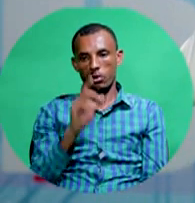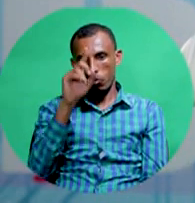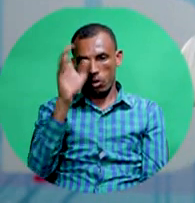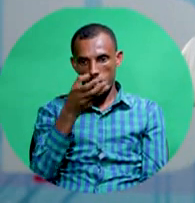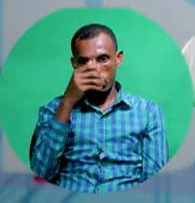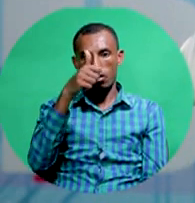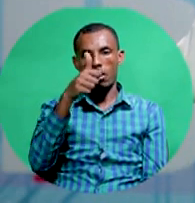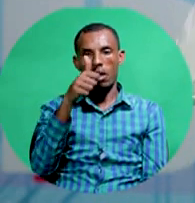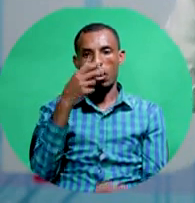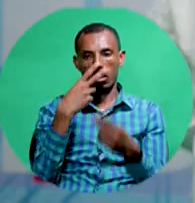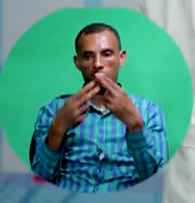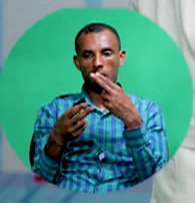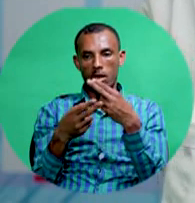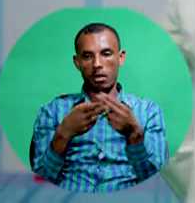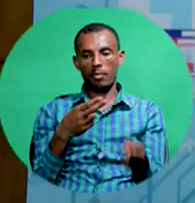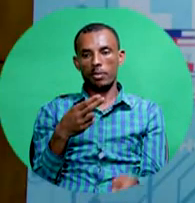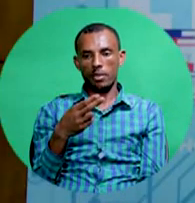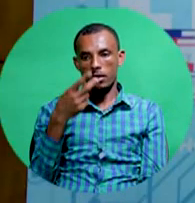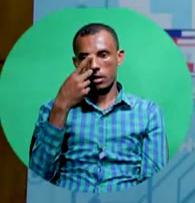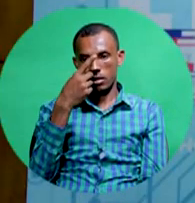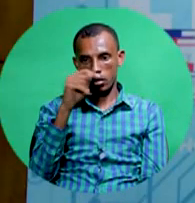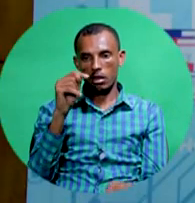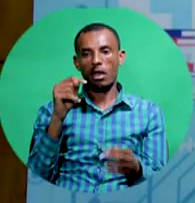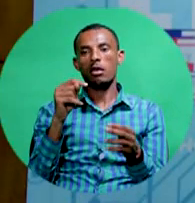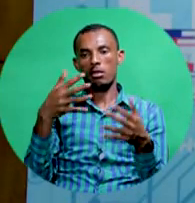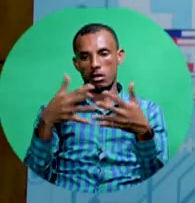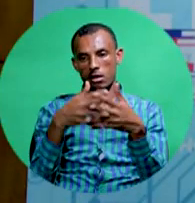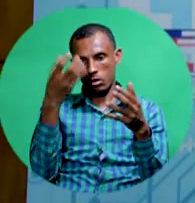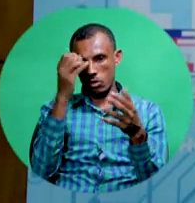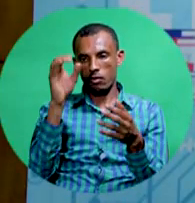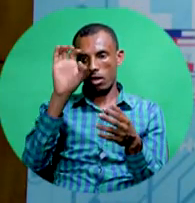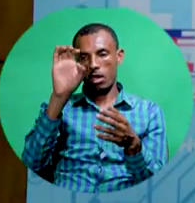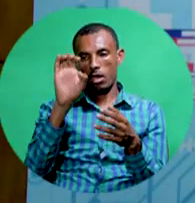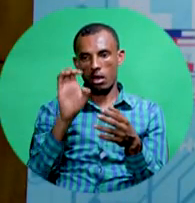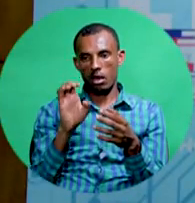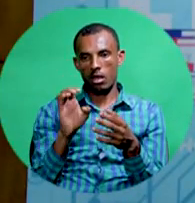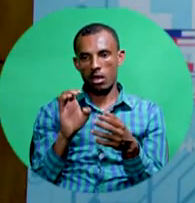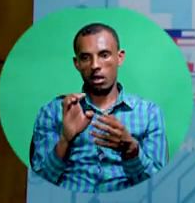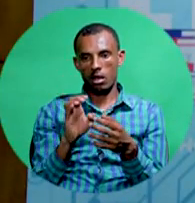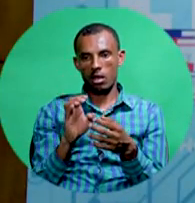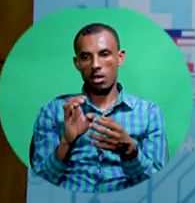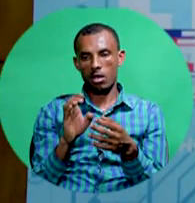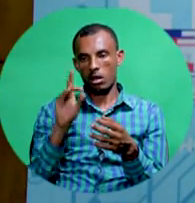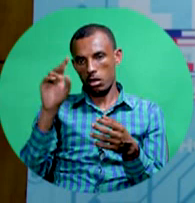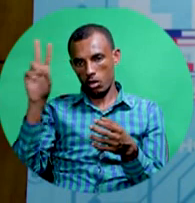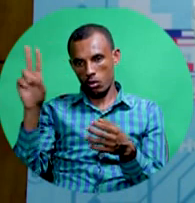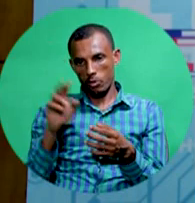1 over a times the integration of e raised to u